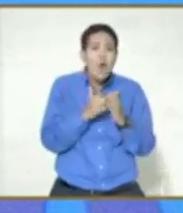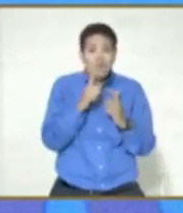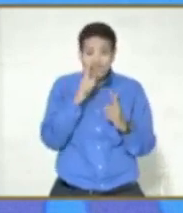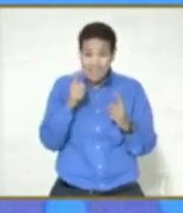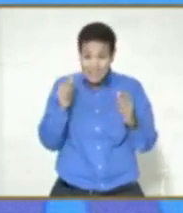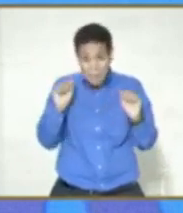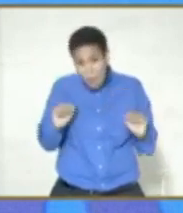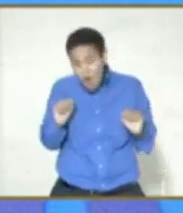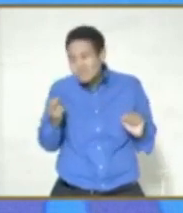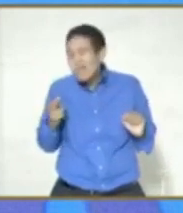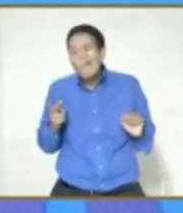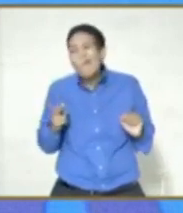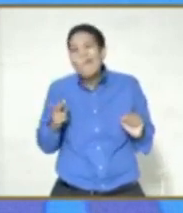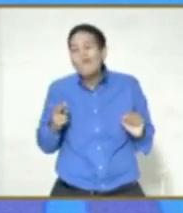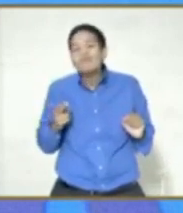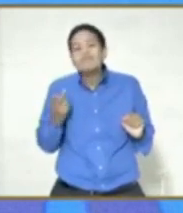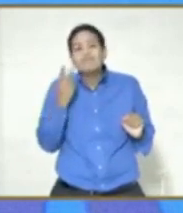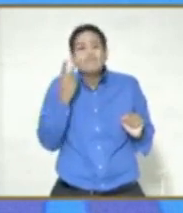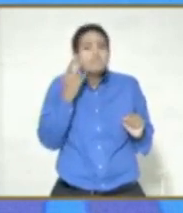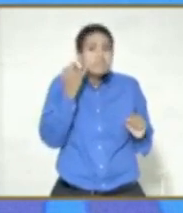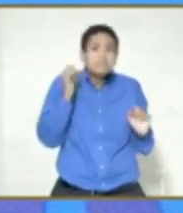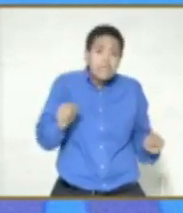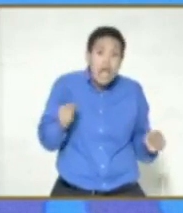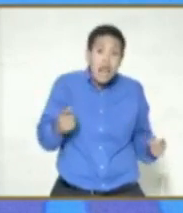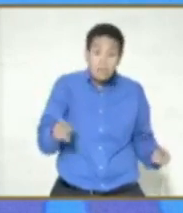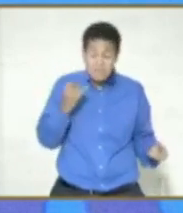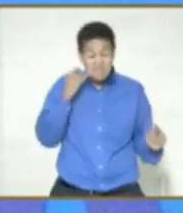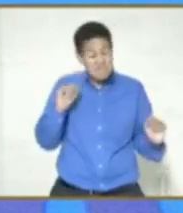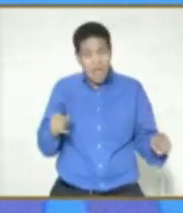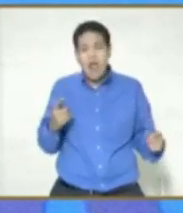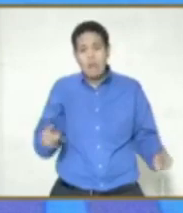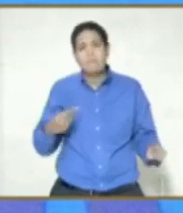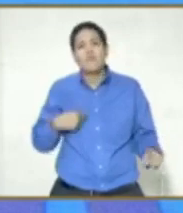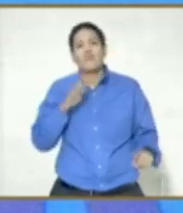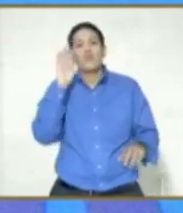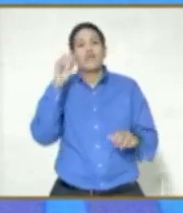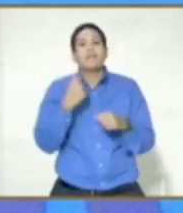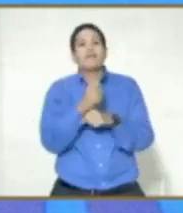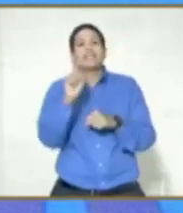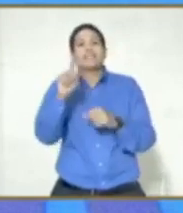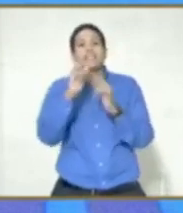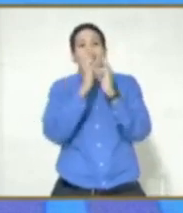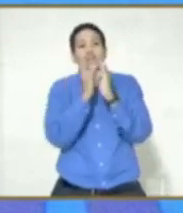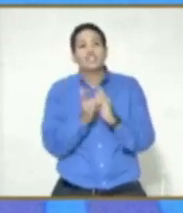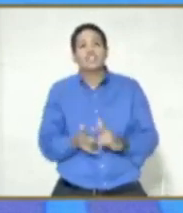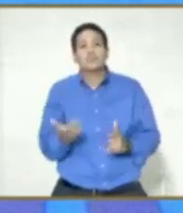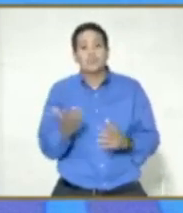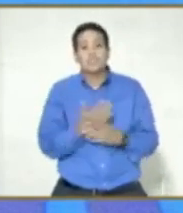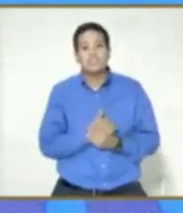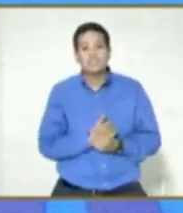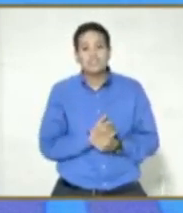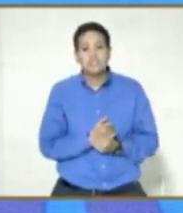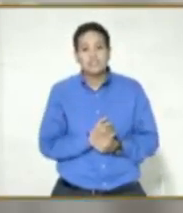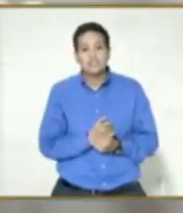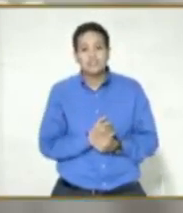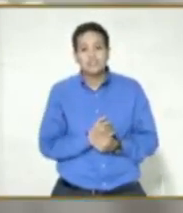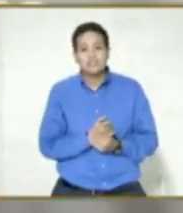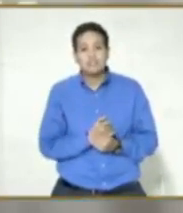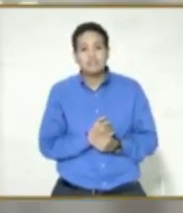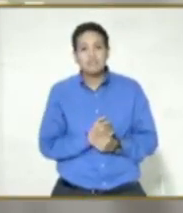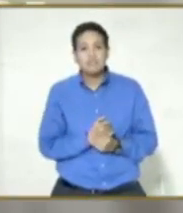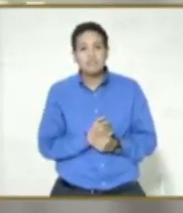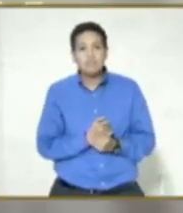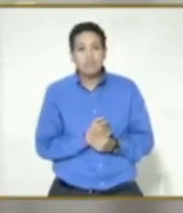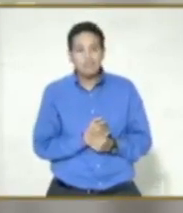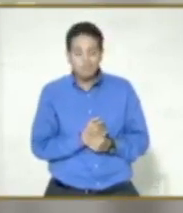possible that will work. And once it can, we will make the necessary adjustments. Thank you, Minister. A question